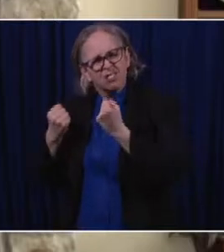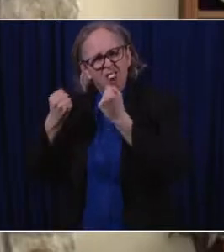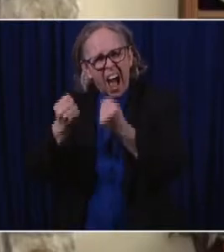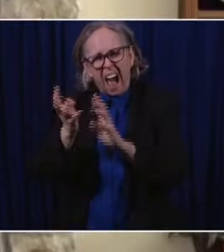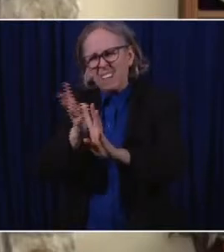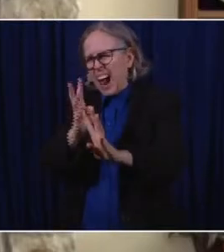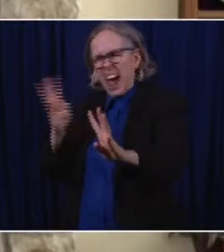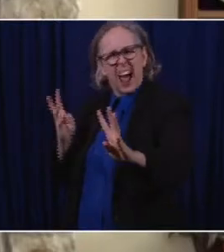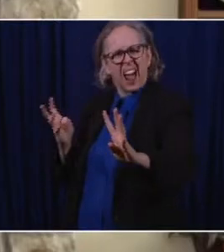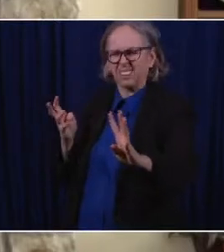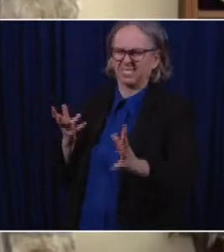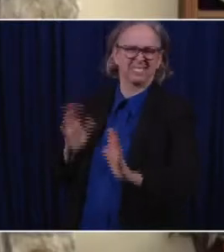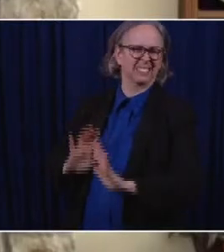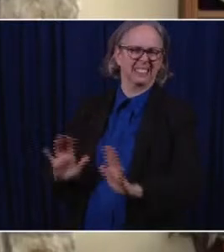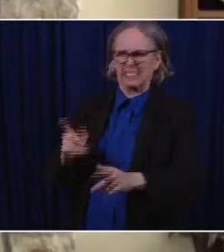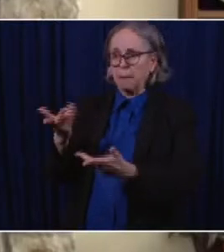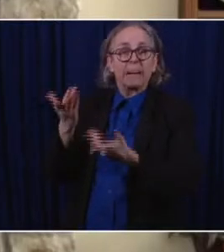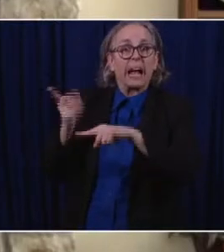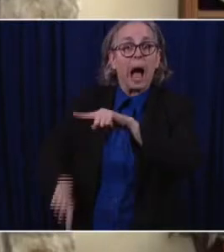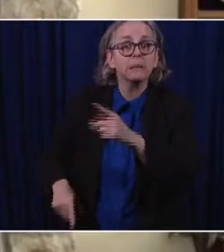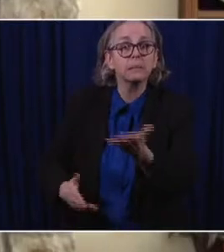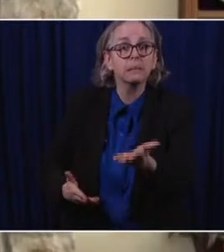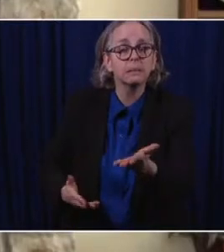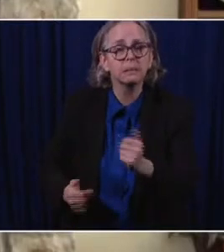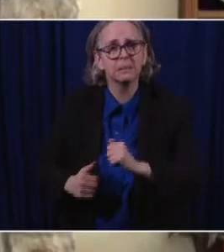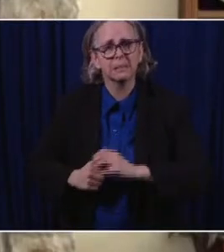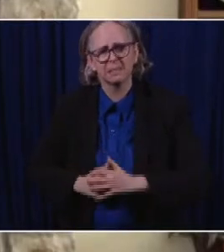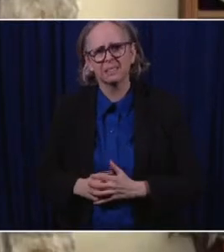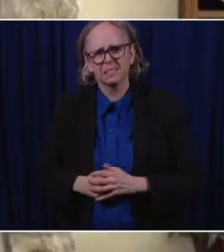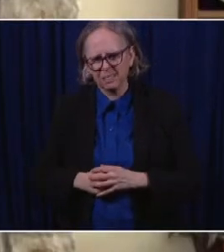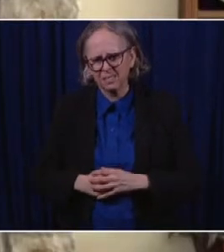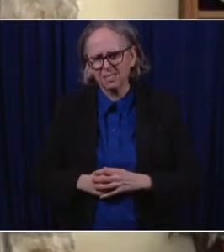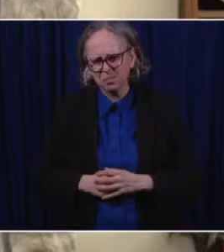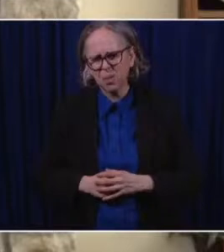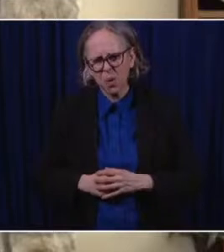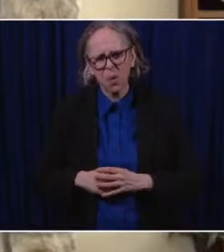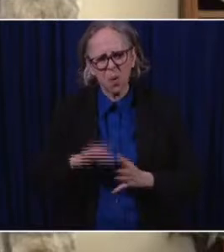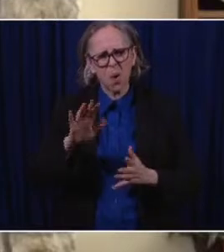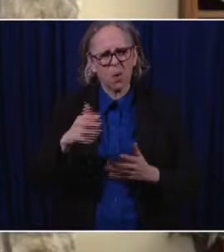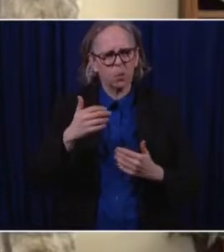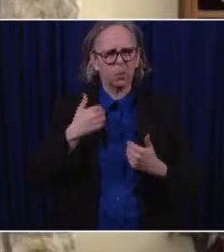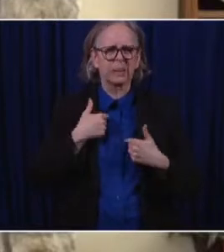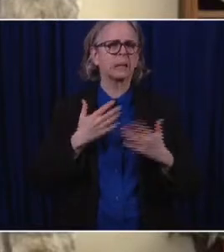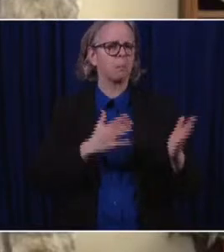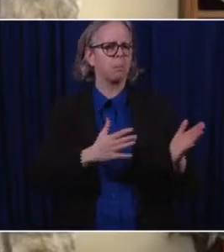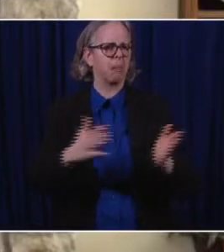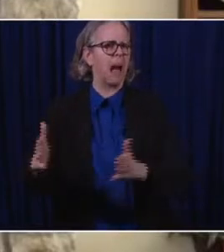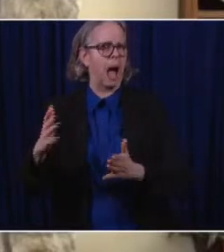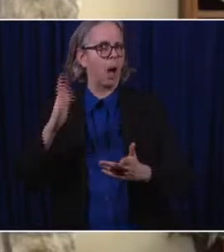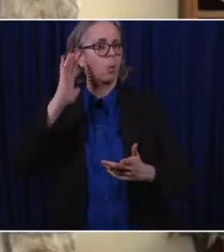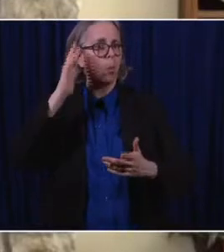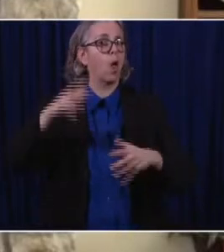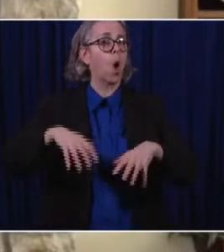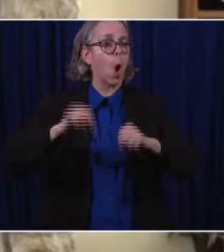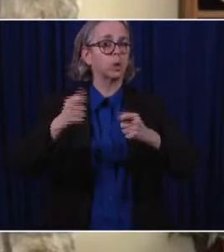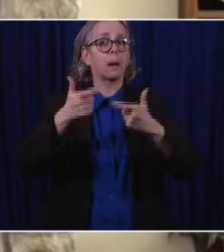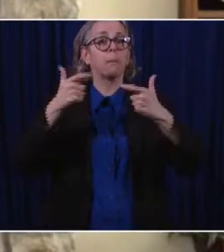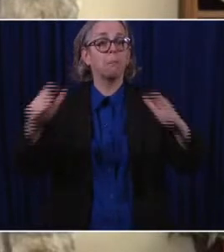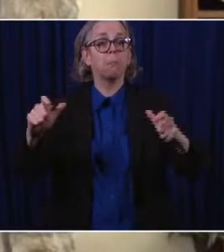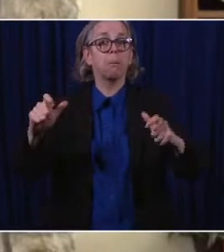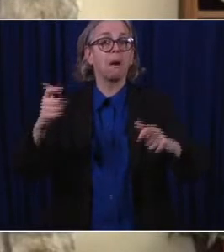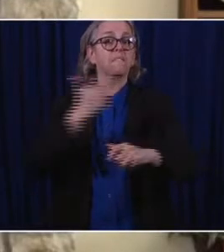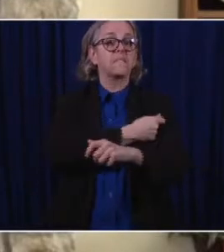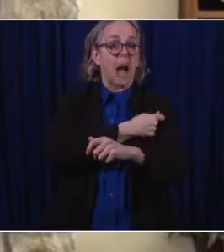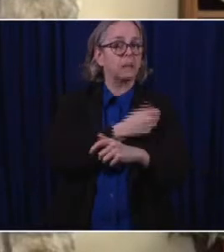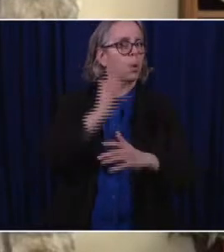all along, we have thought as the vaccine numbers go up, we will have mass vaccination sites, and we